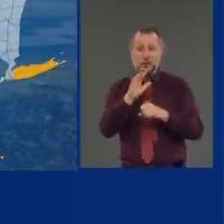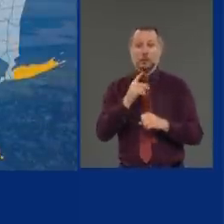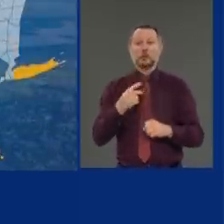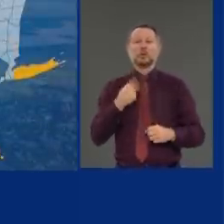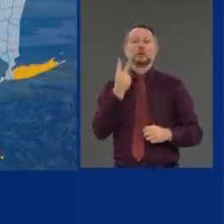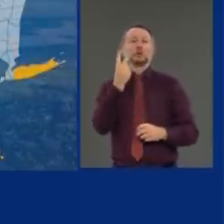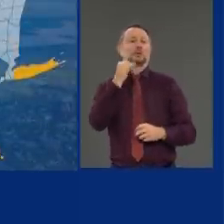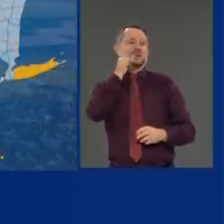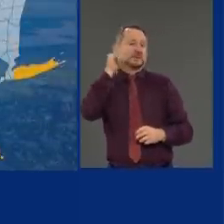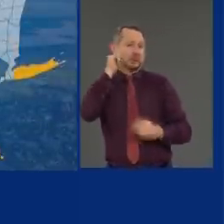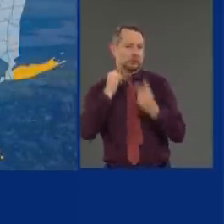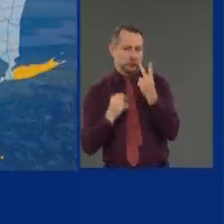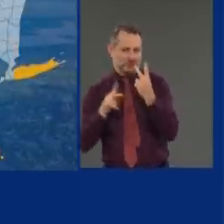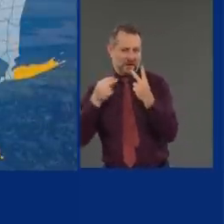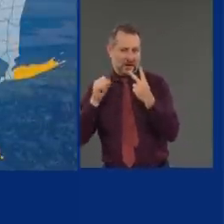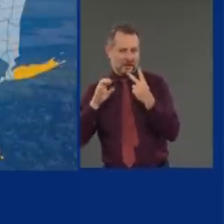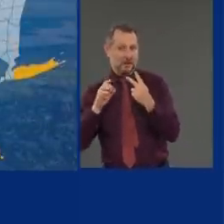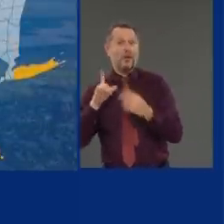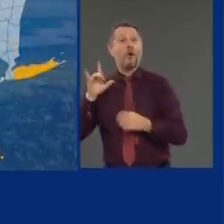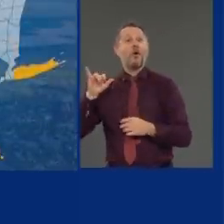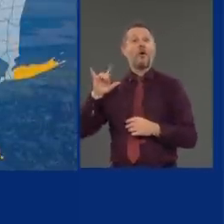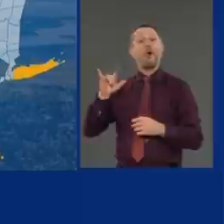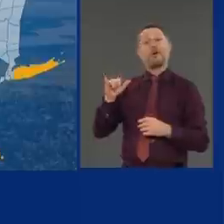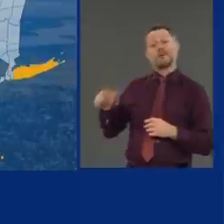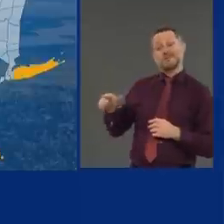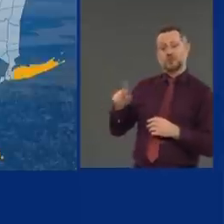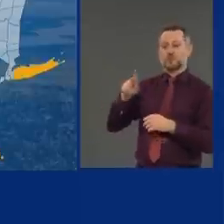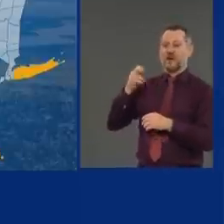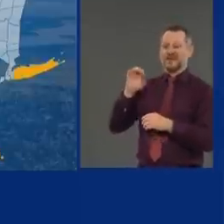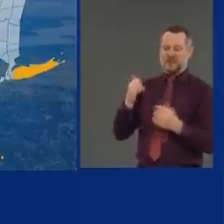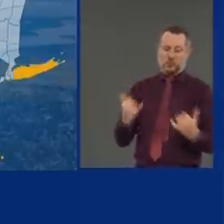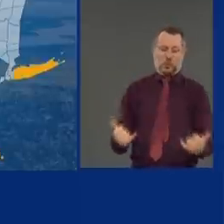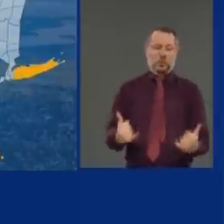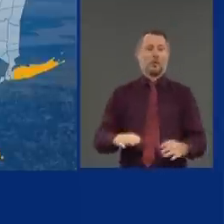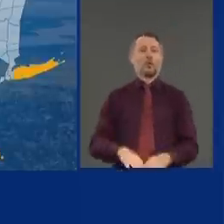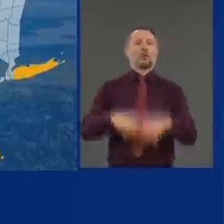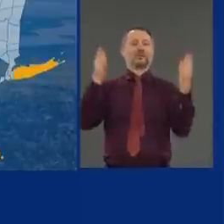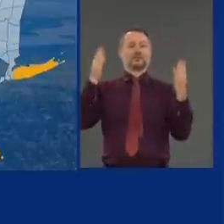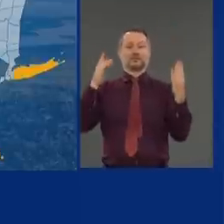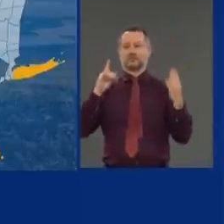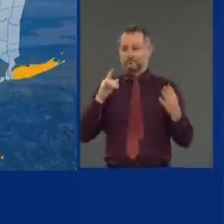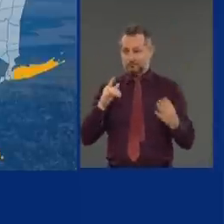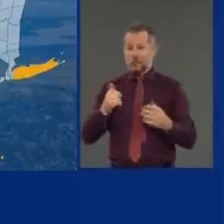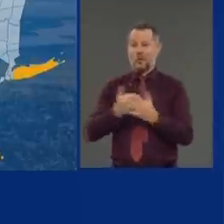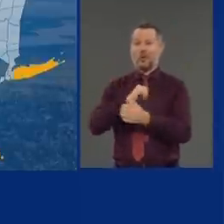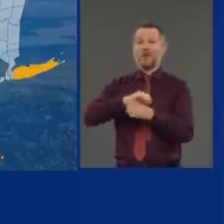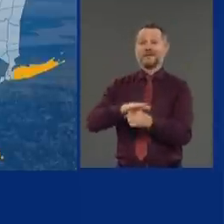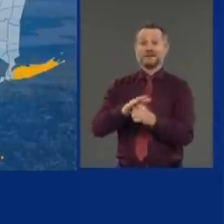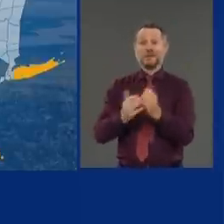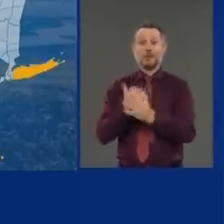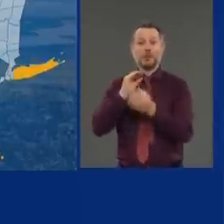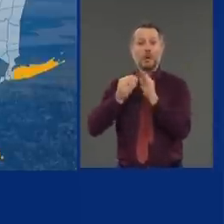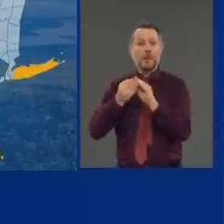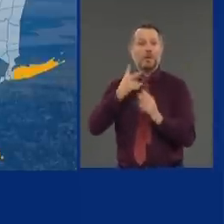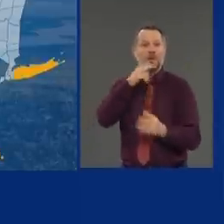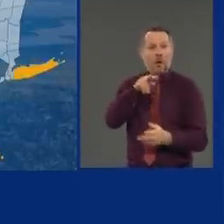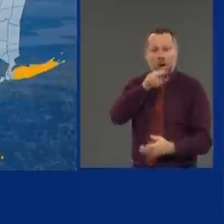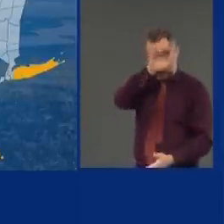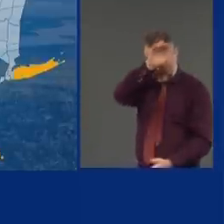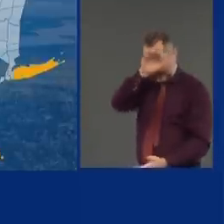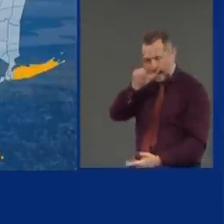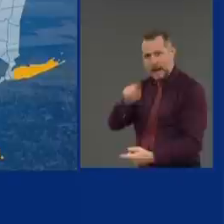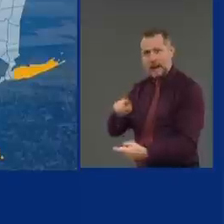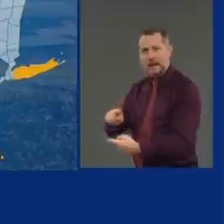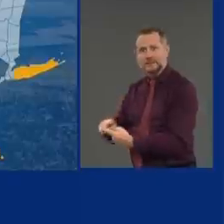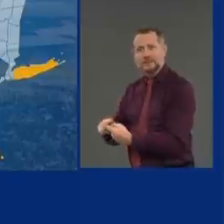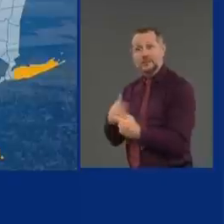phase two today. As the number of COVID cases came down, we did the reopening. We measured the reopening